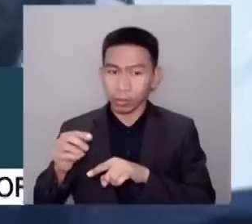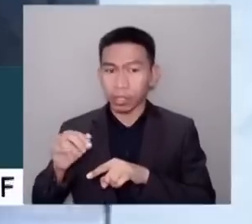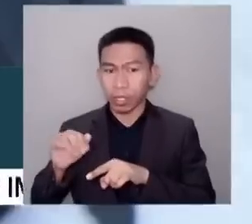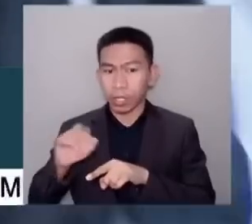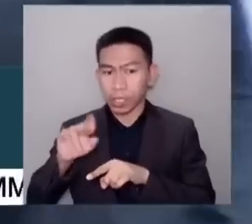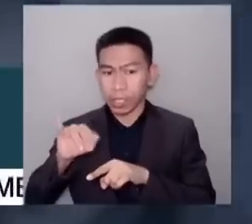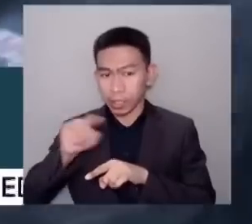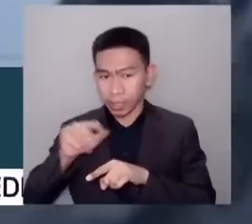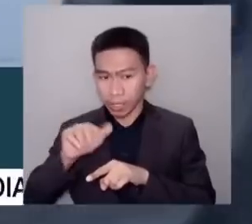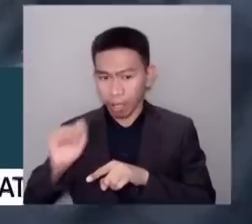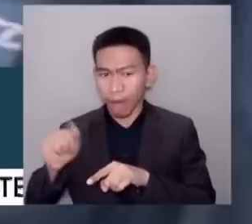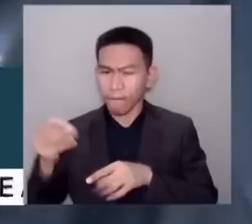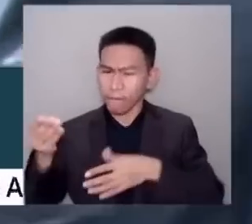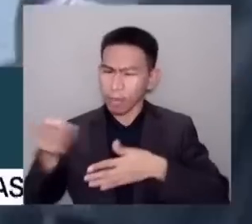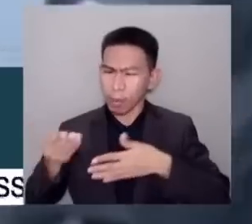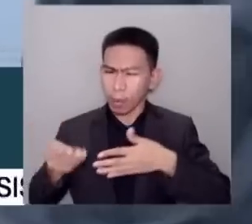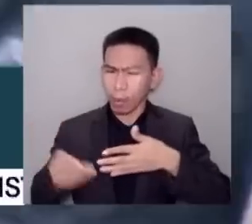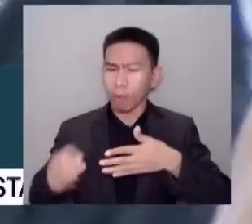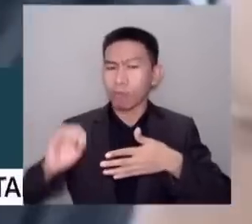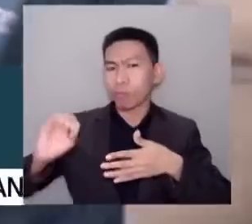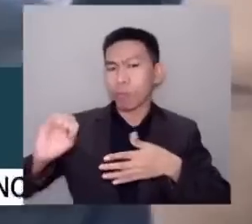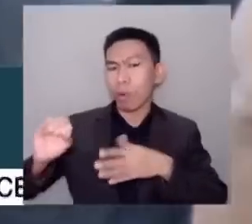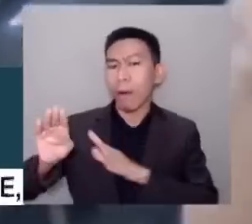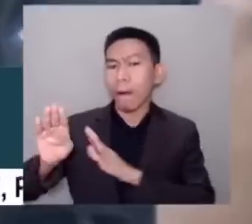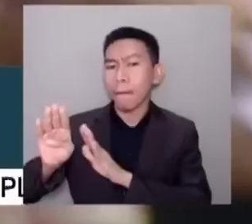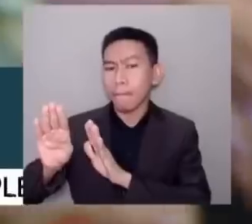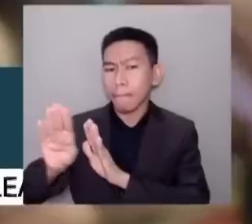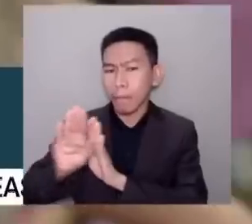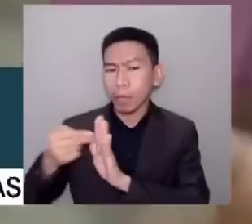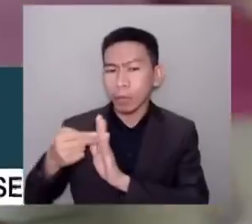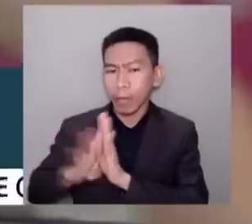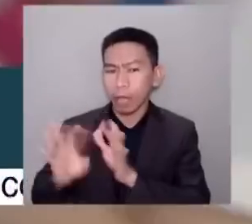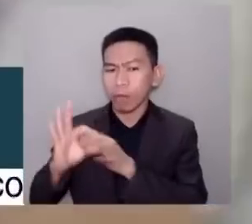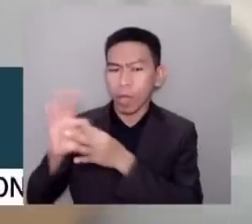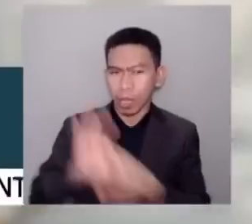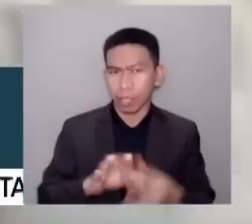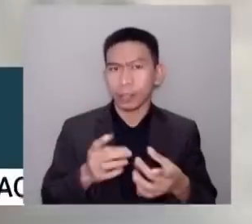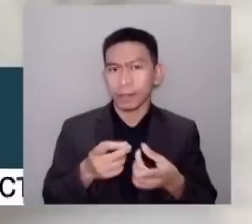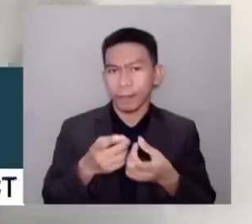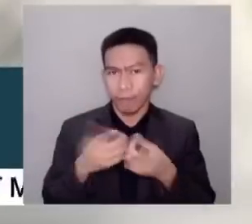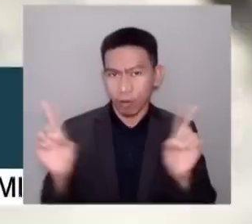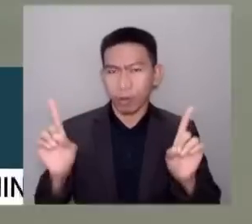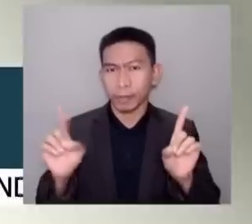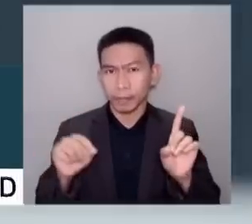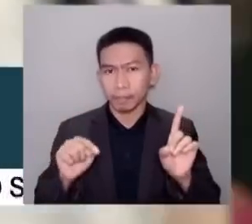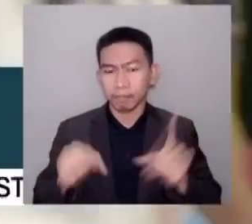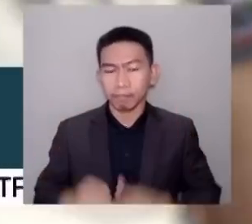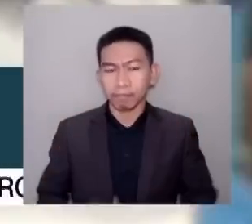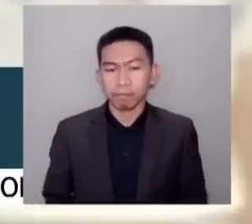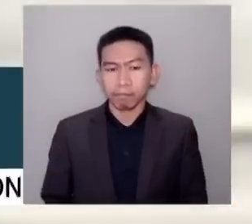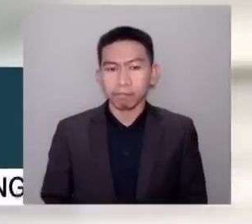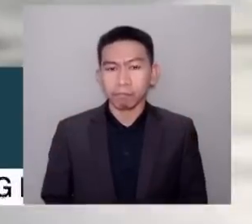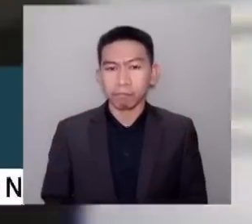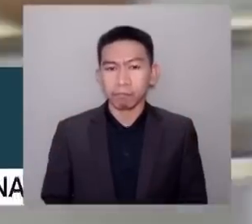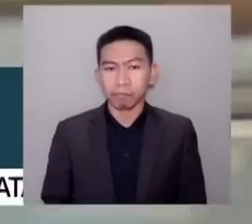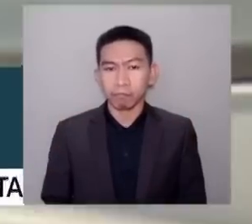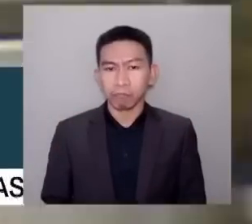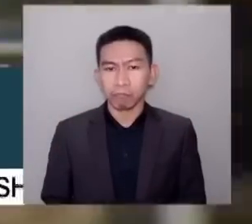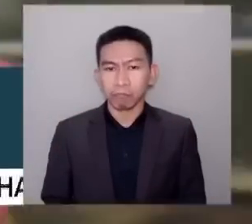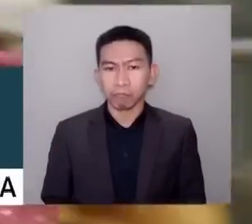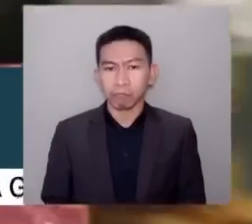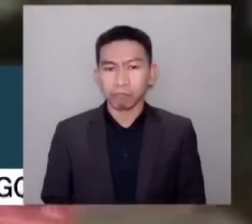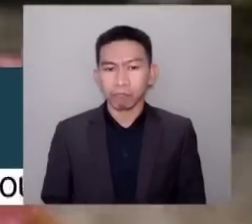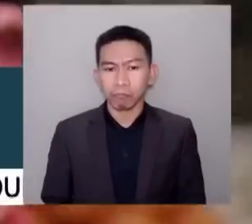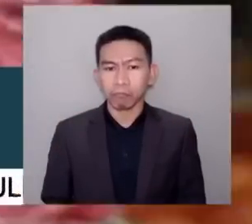Act, where she underlined the needed equality of each family member in every household. Ontiveros' measure pushes